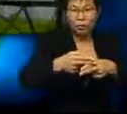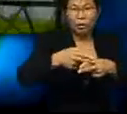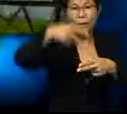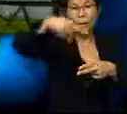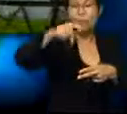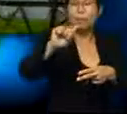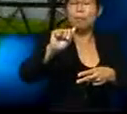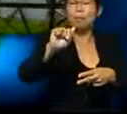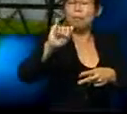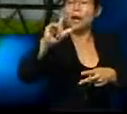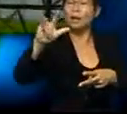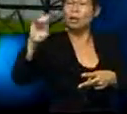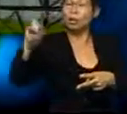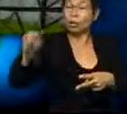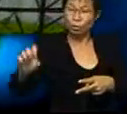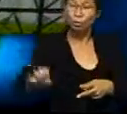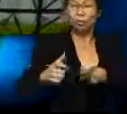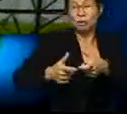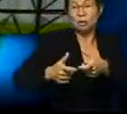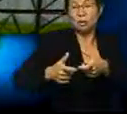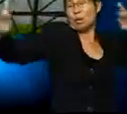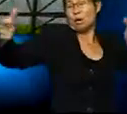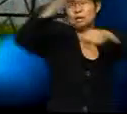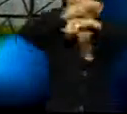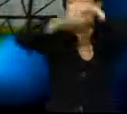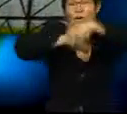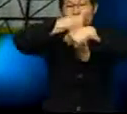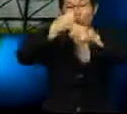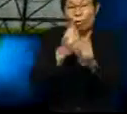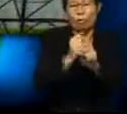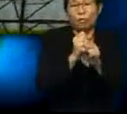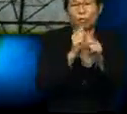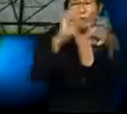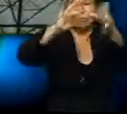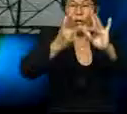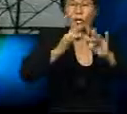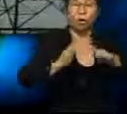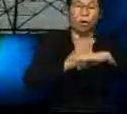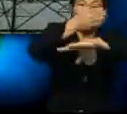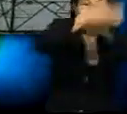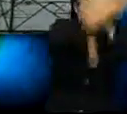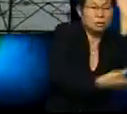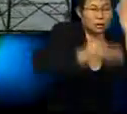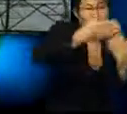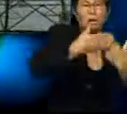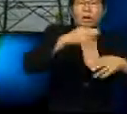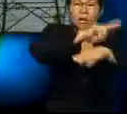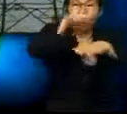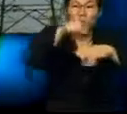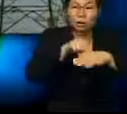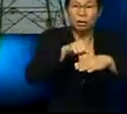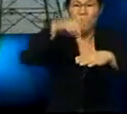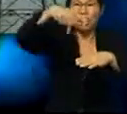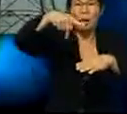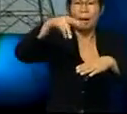pylons. These giant structures form a network across the country and is called the National Grid